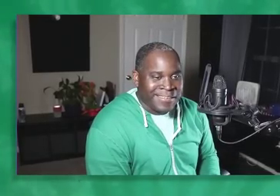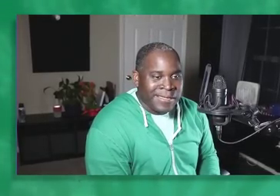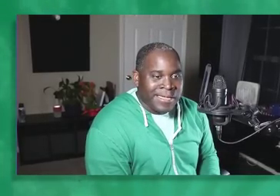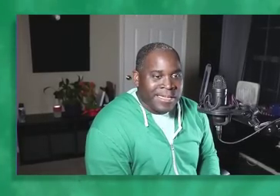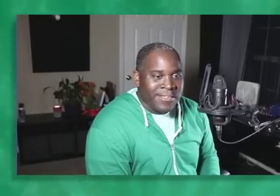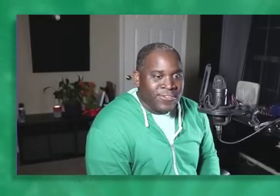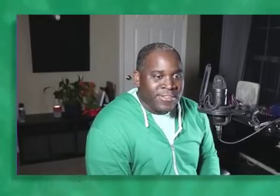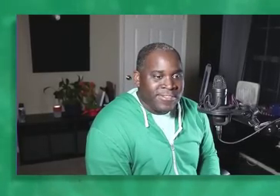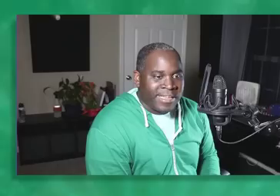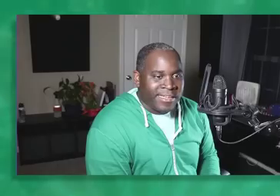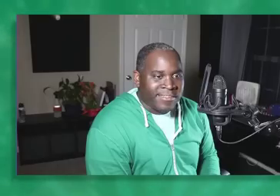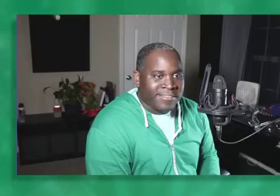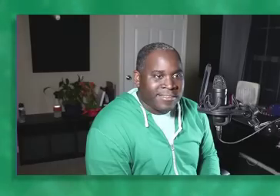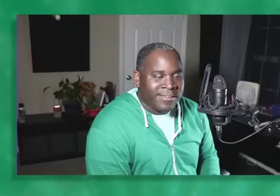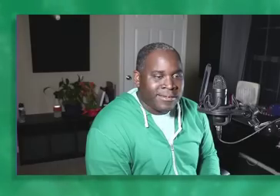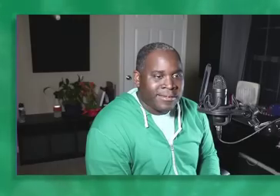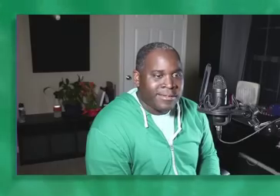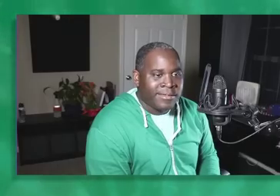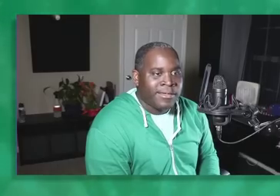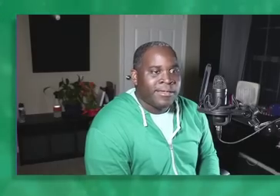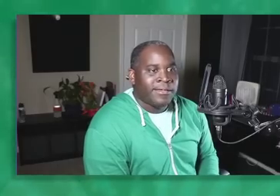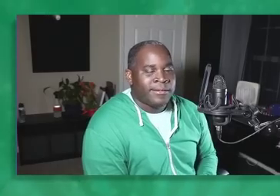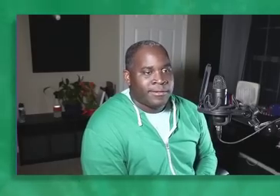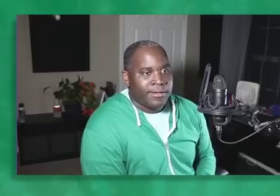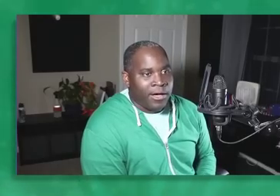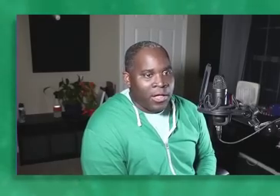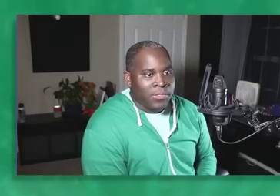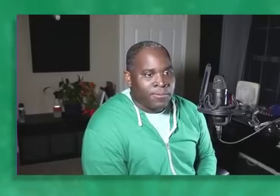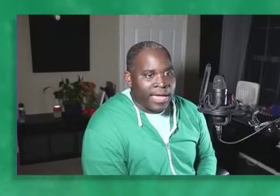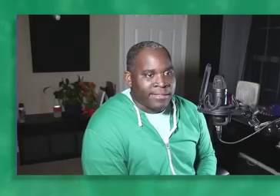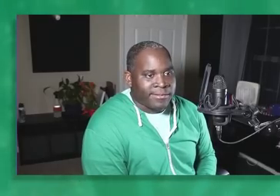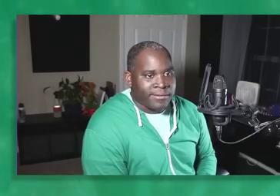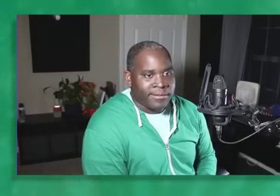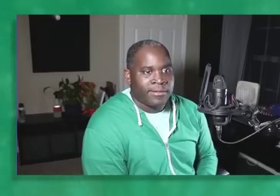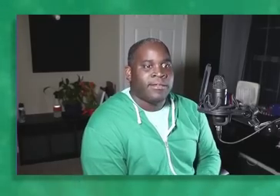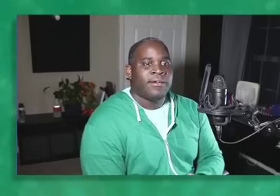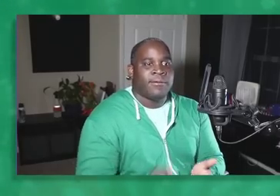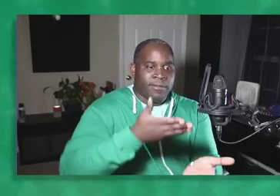next, she says, you have to let us go.